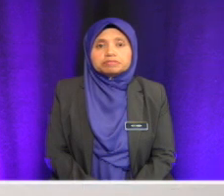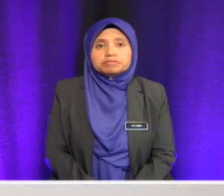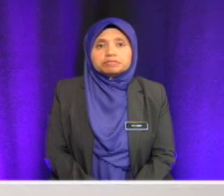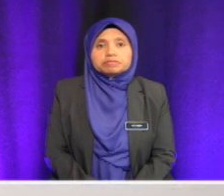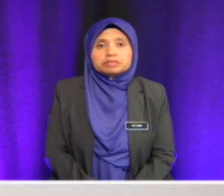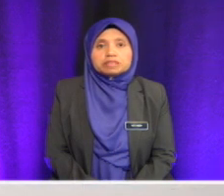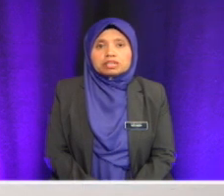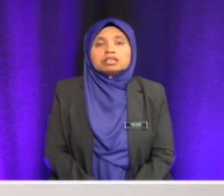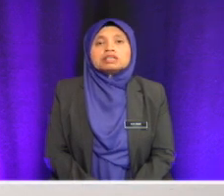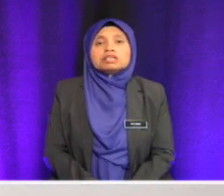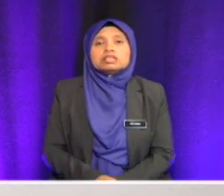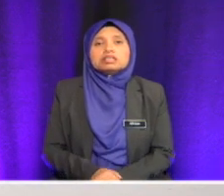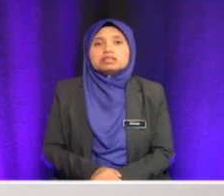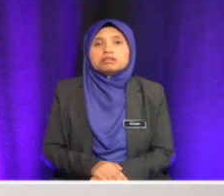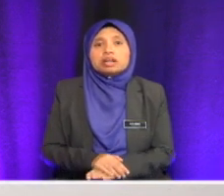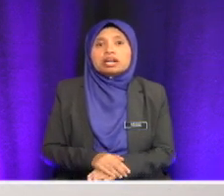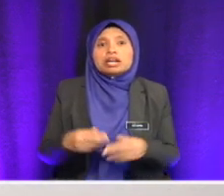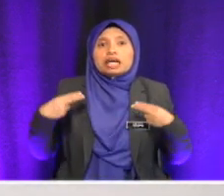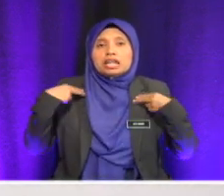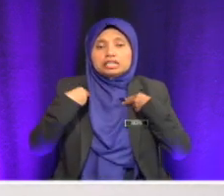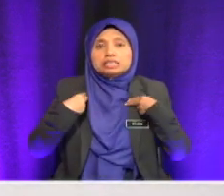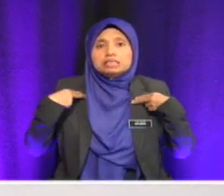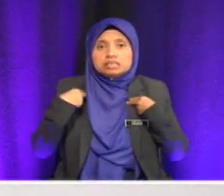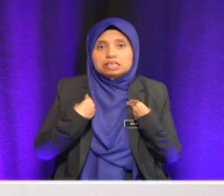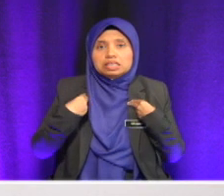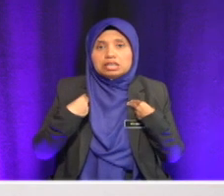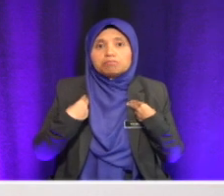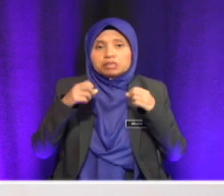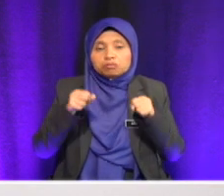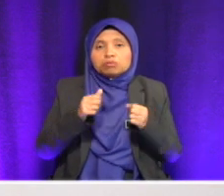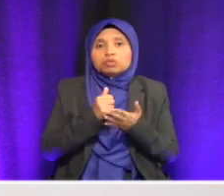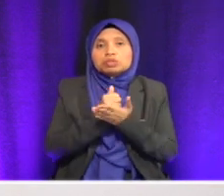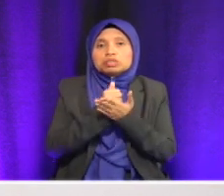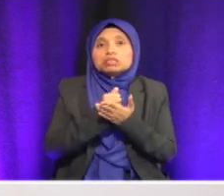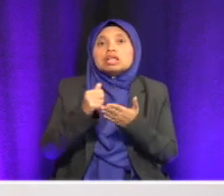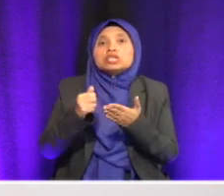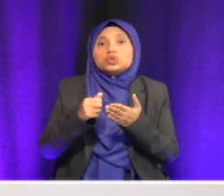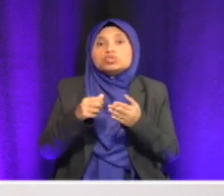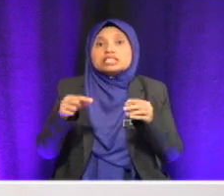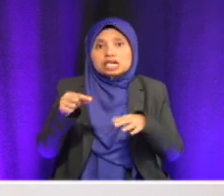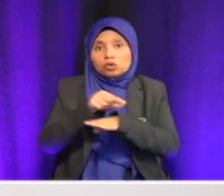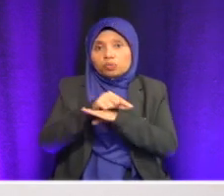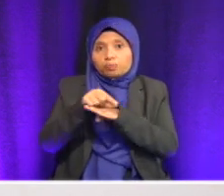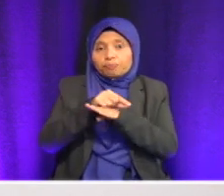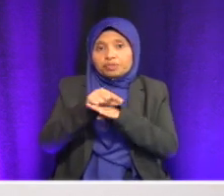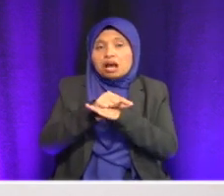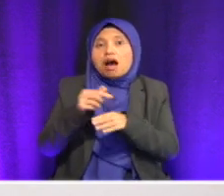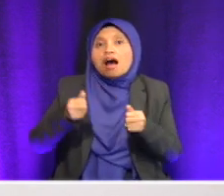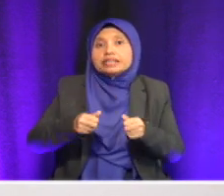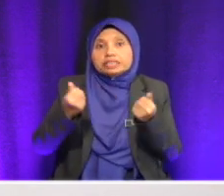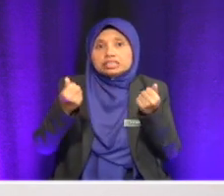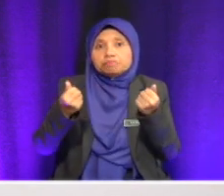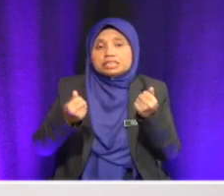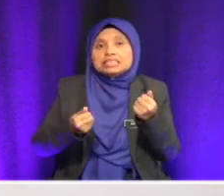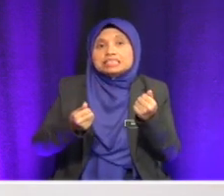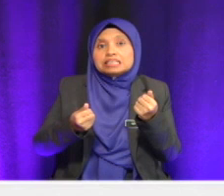Which animal uses its knowledge to help other species? Which animal uses its knowledge to help other species? All right. So from